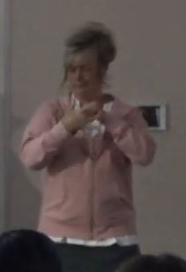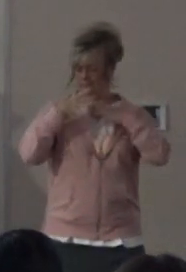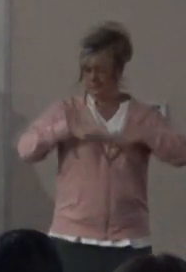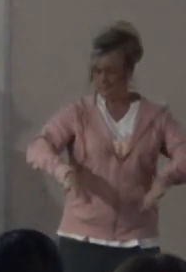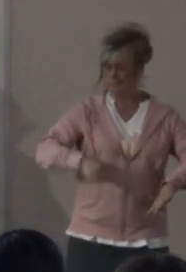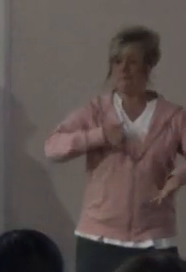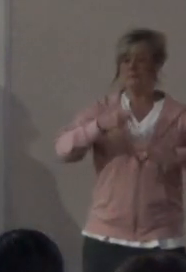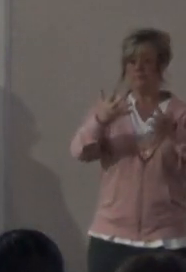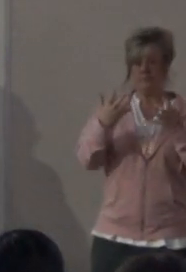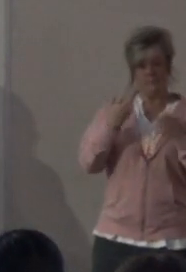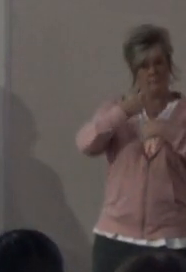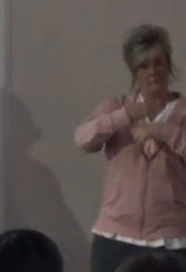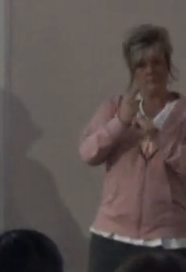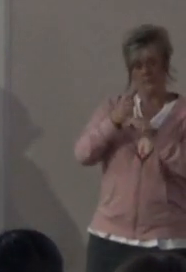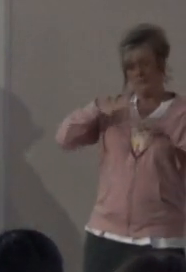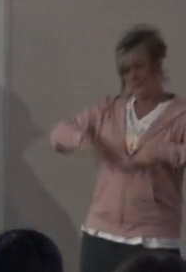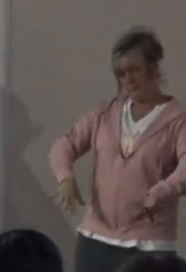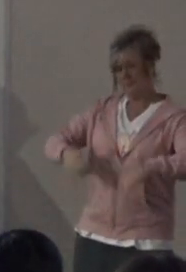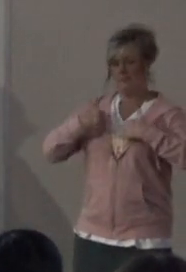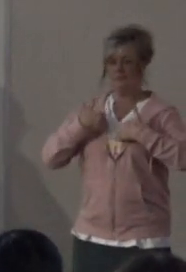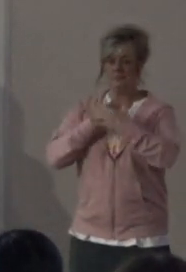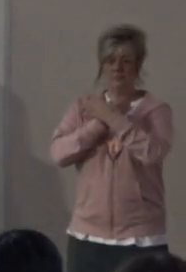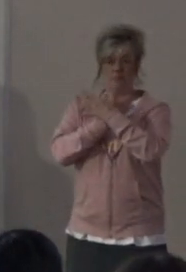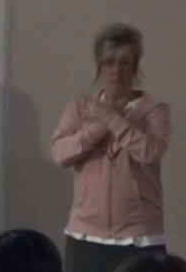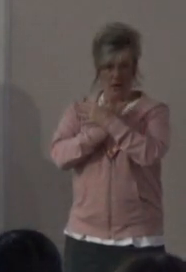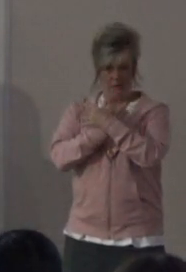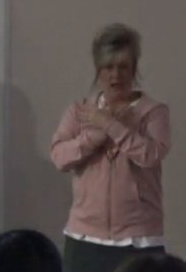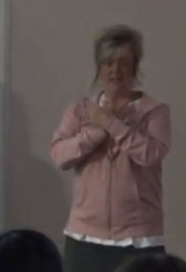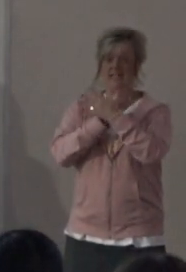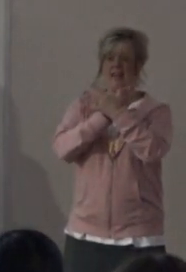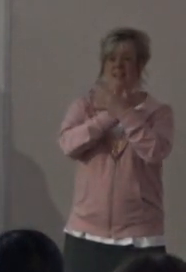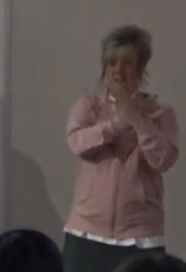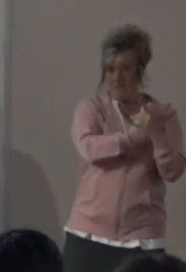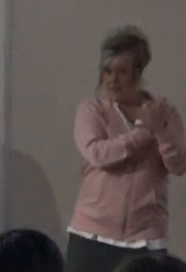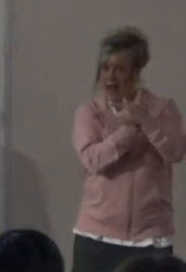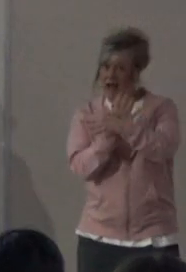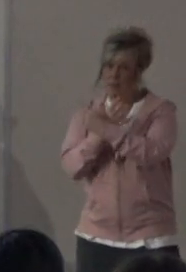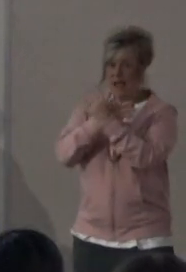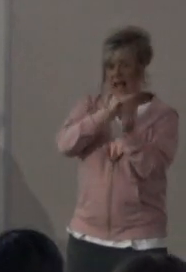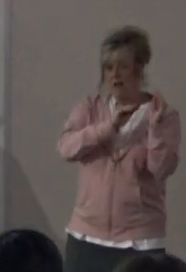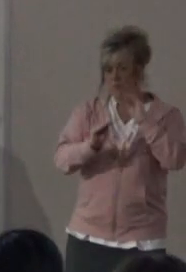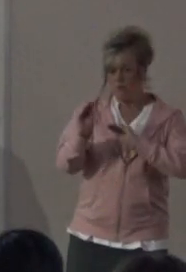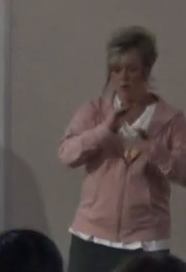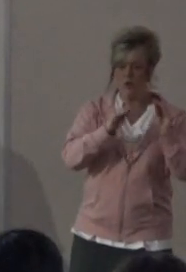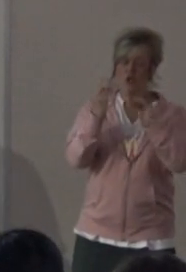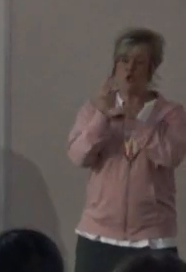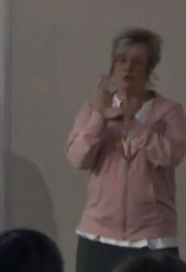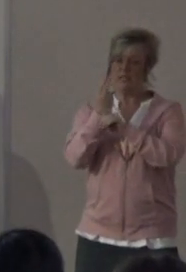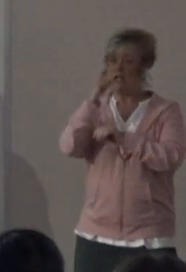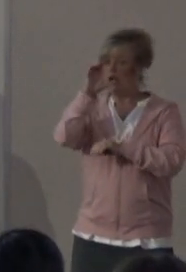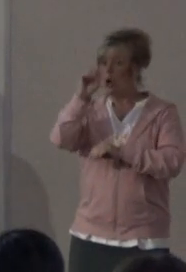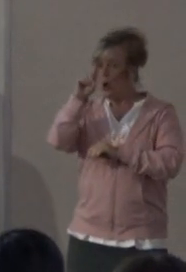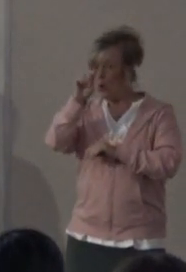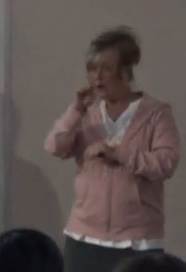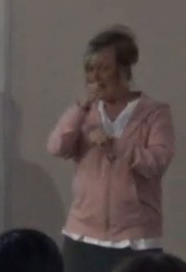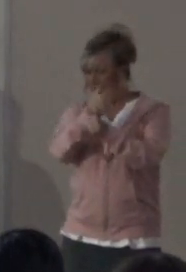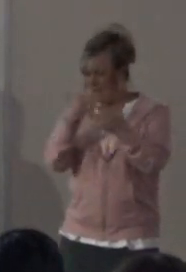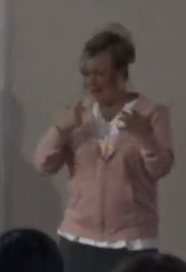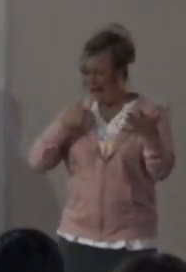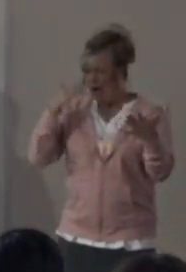I wanted to make a dress that had butterflies on it that would flap their wings and move using code, Arduinos, and motors.